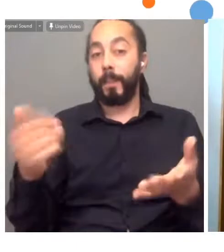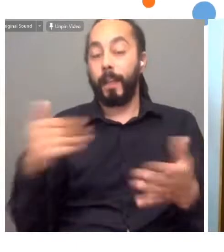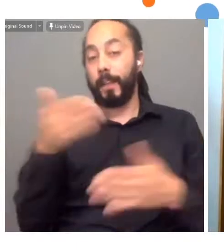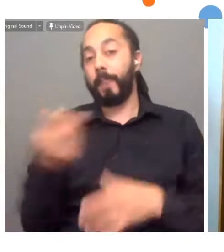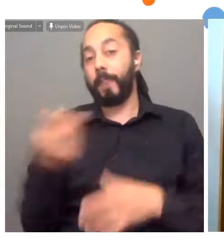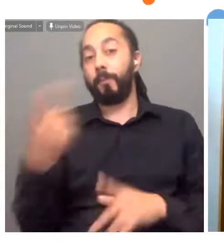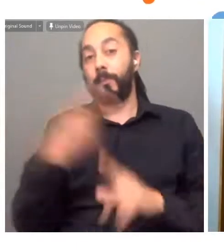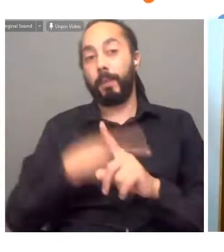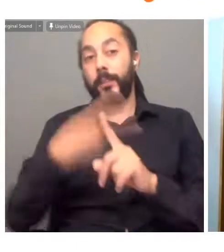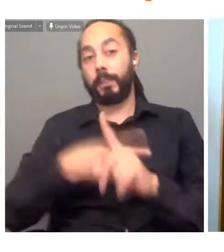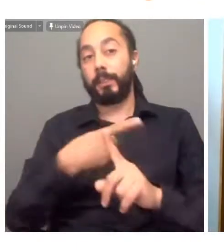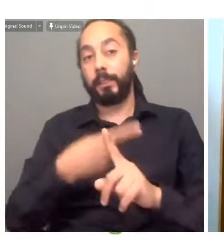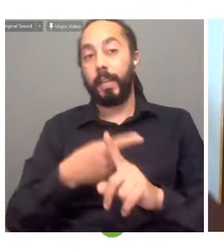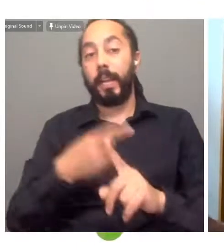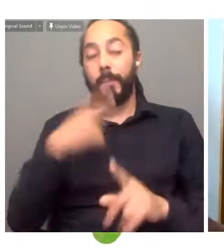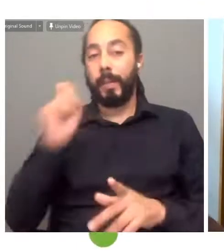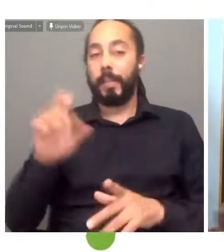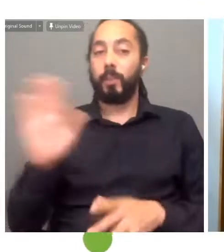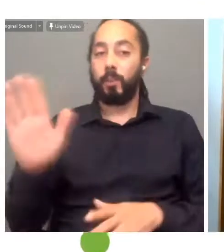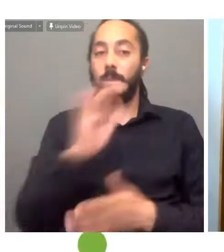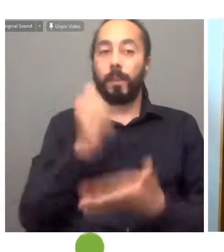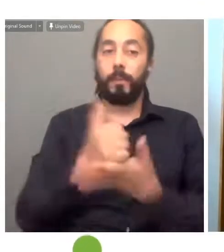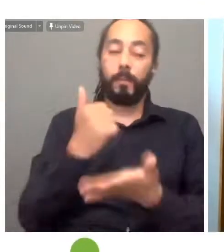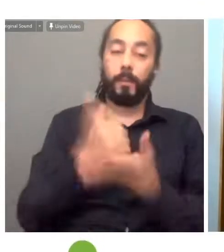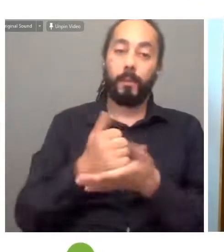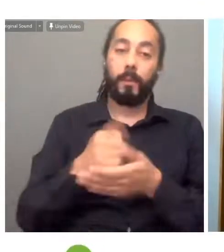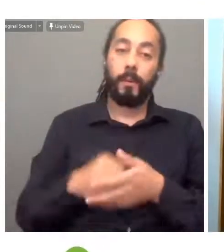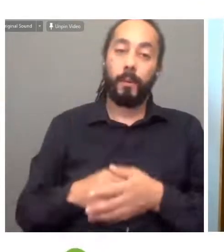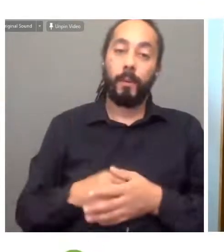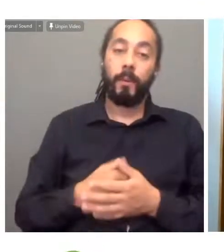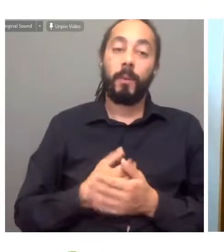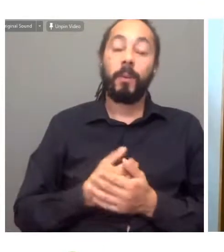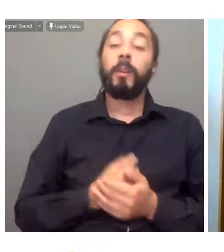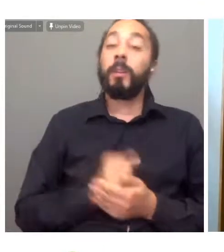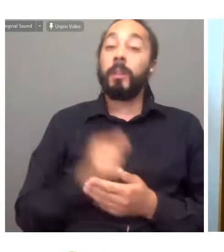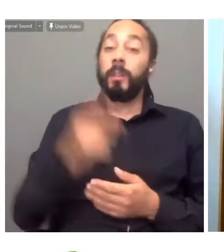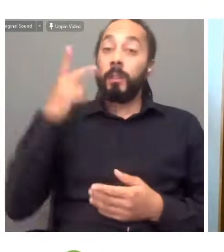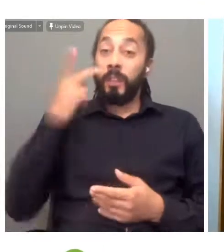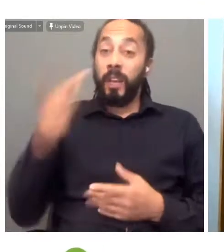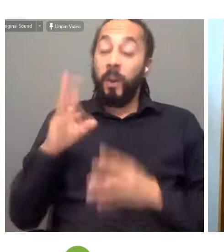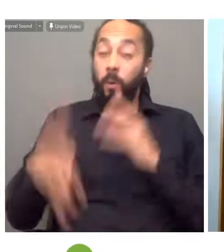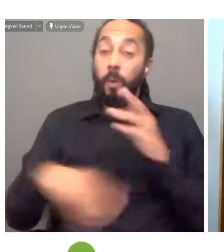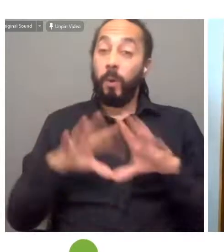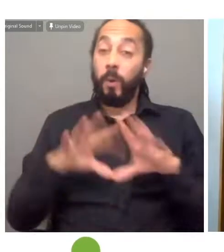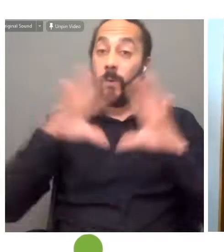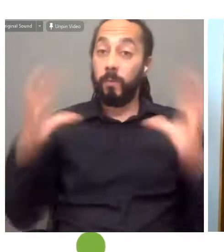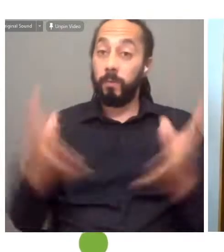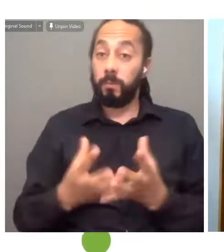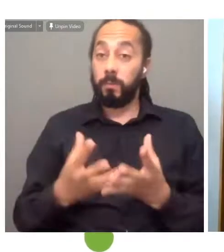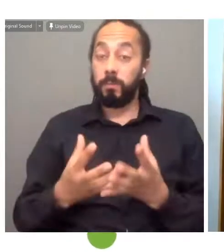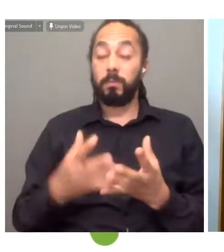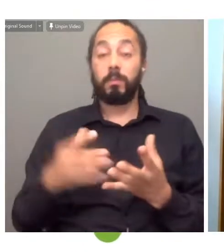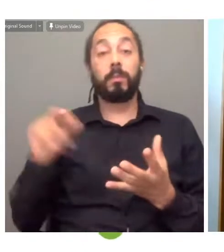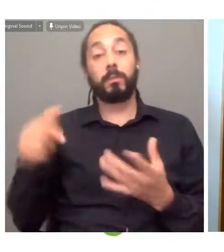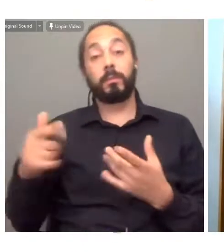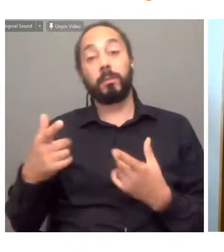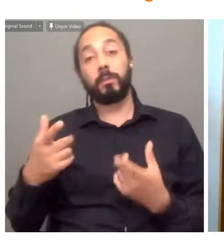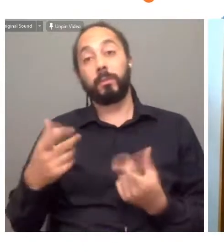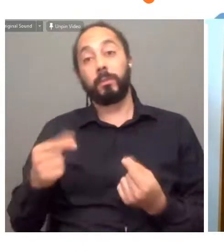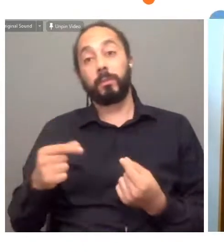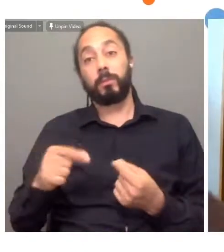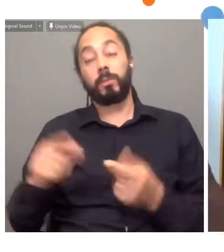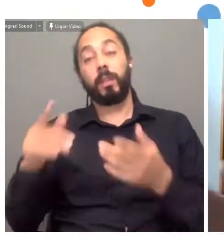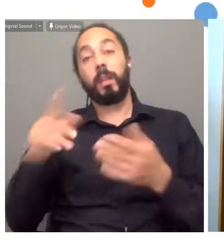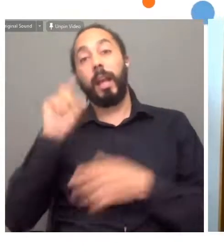help. You're seeing what's happening around the world, where countries are trying to ask some of these web giants to do their fair